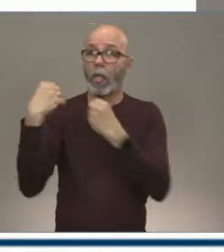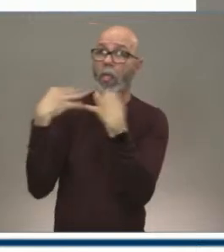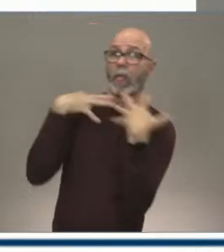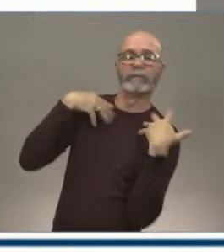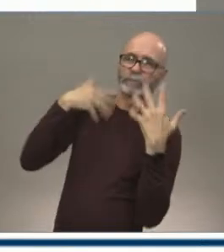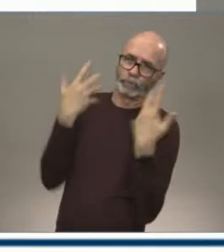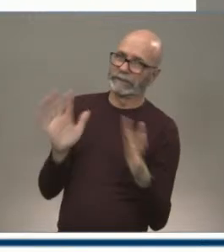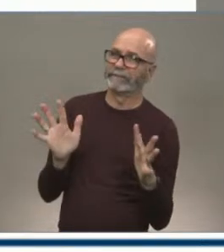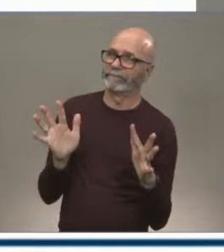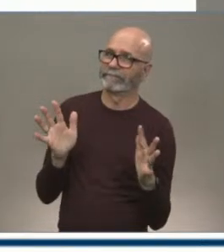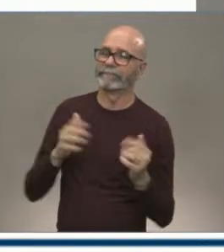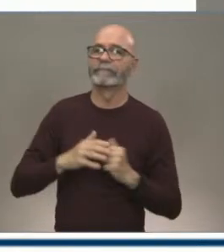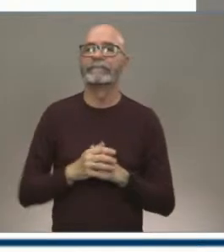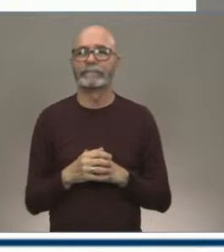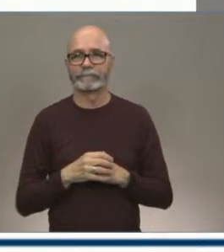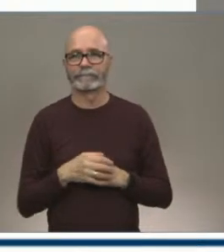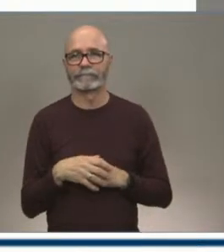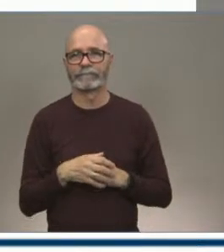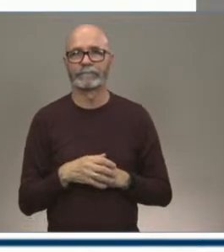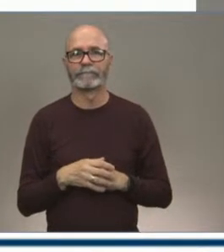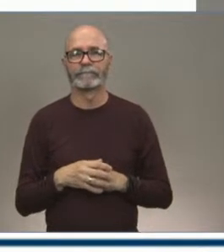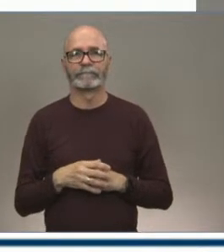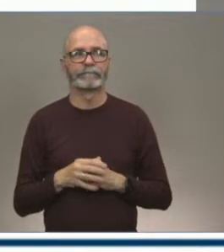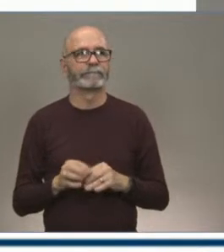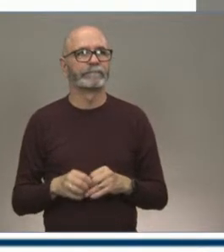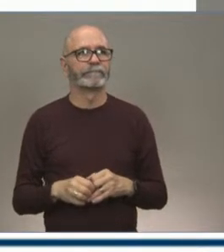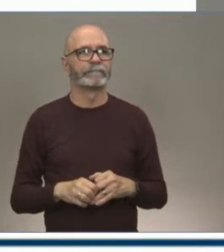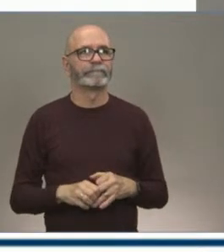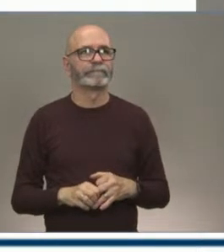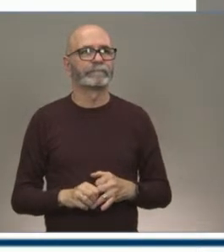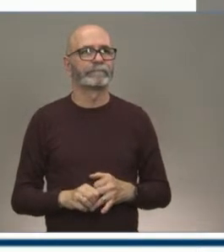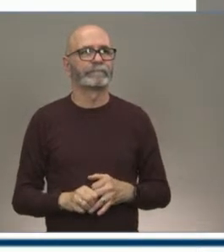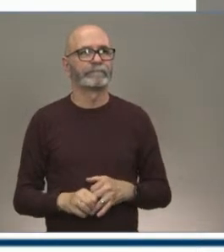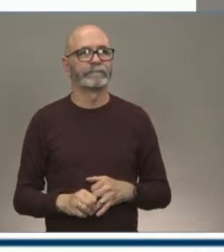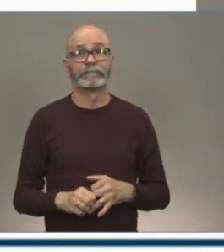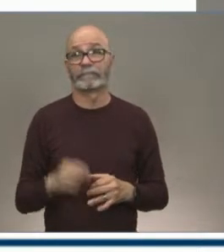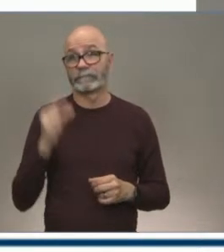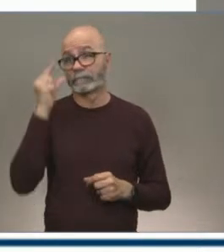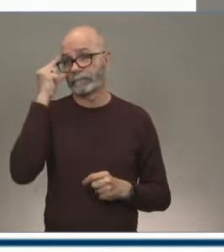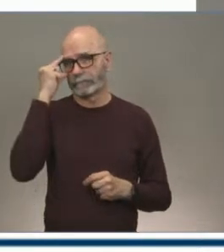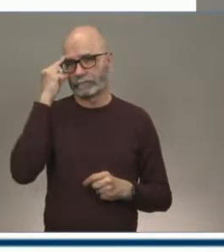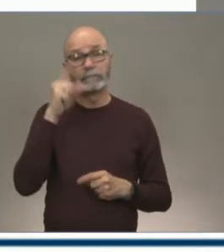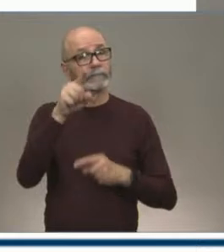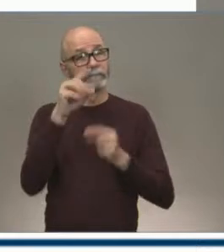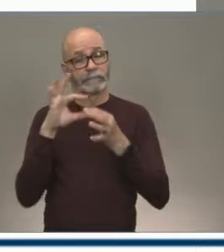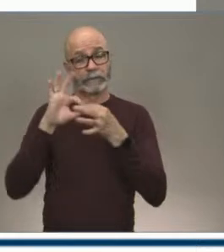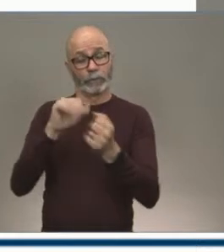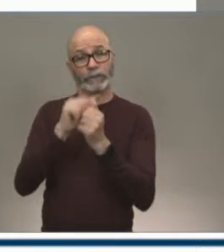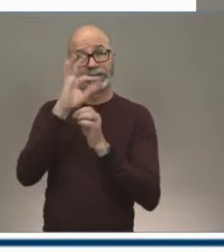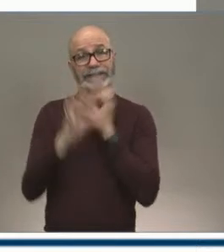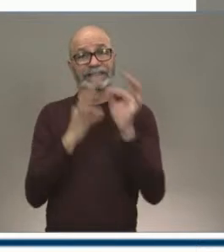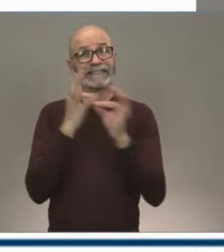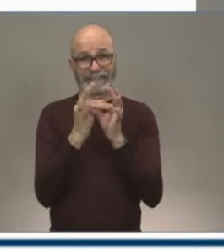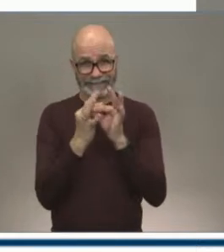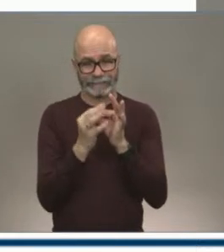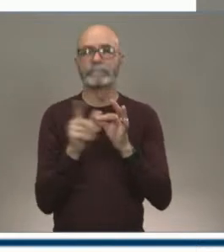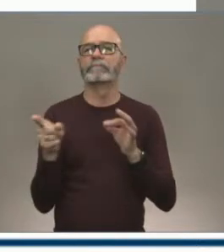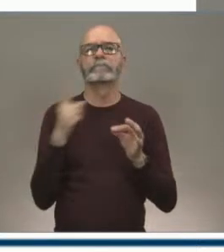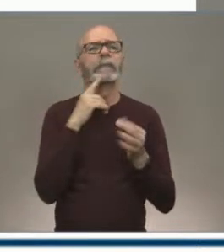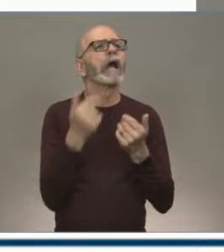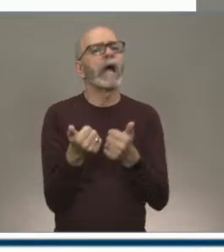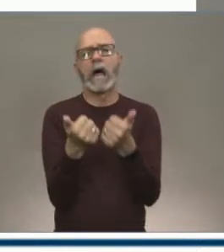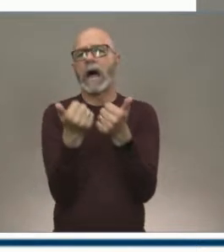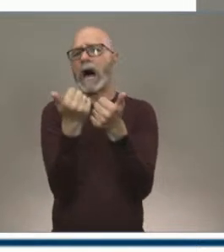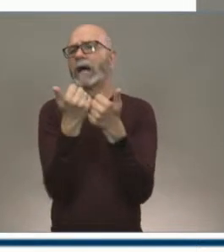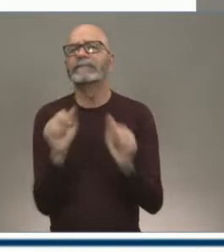And as I said earlier, around testing, that we're emphasizing that even people with very mild